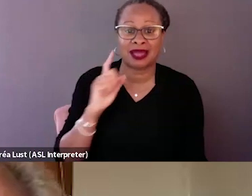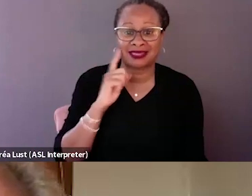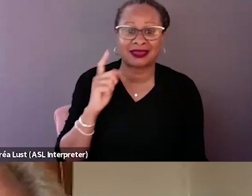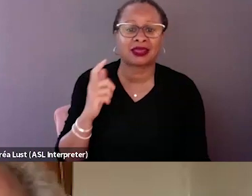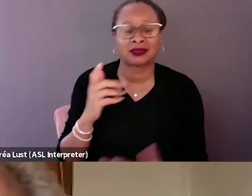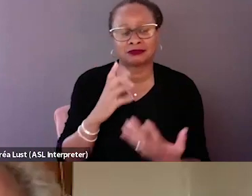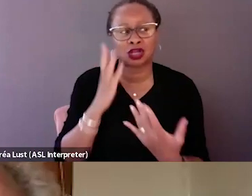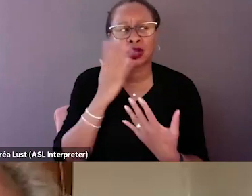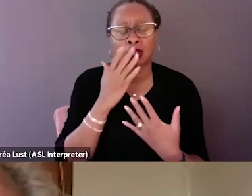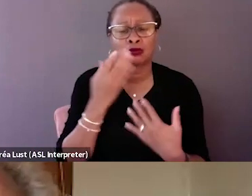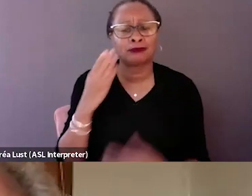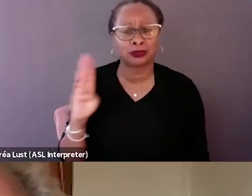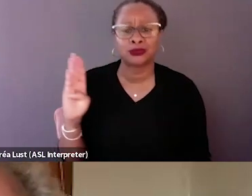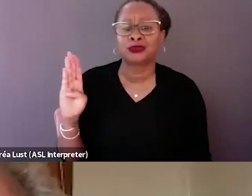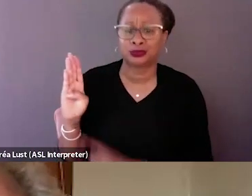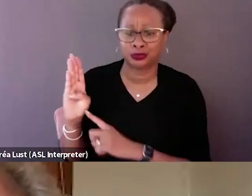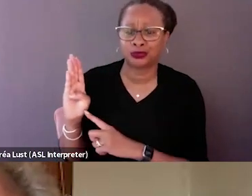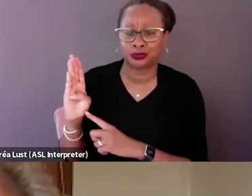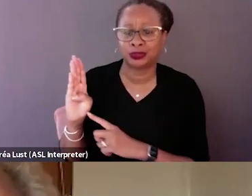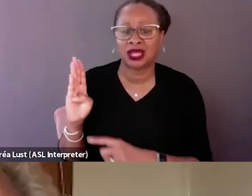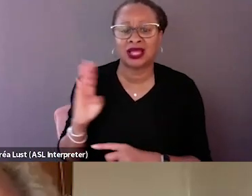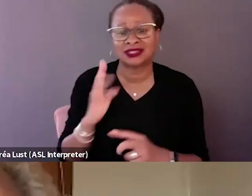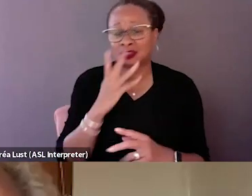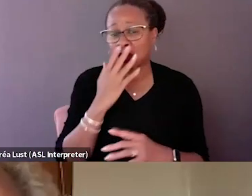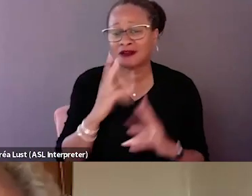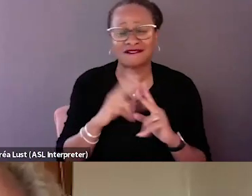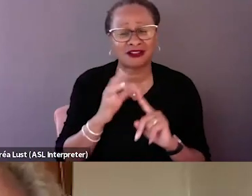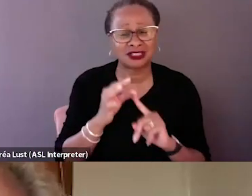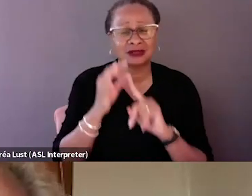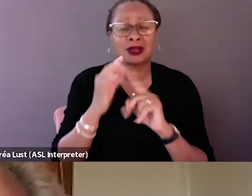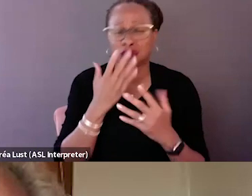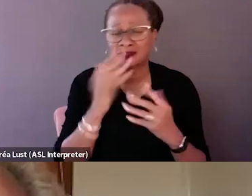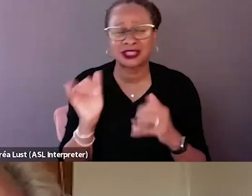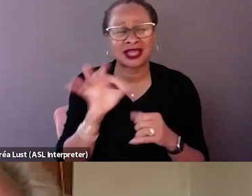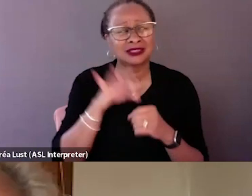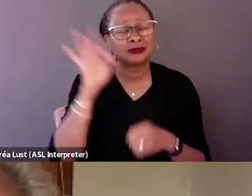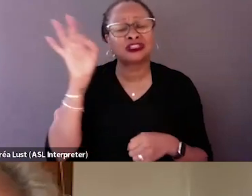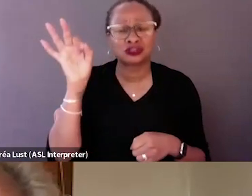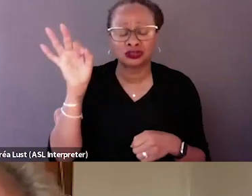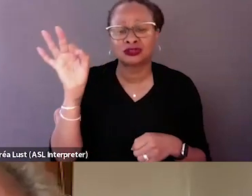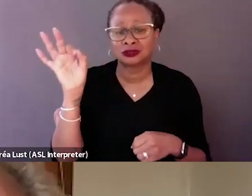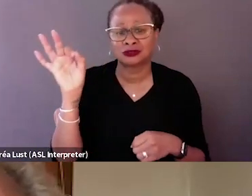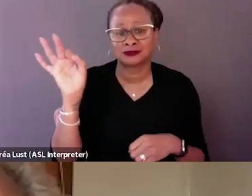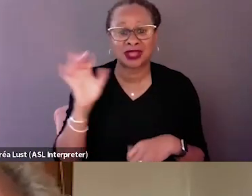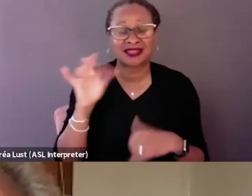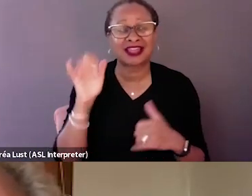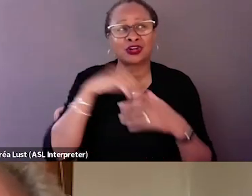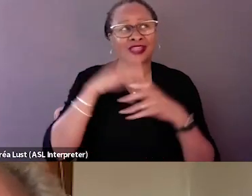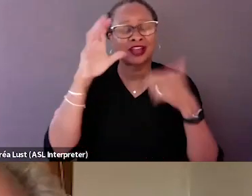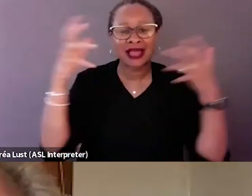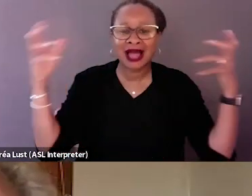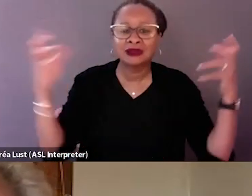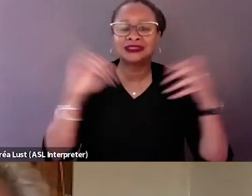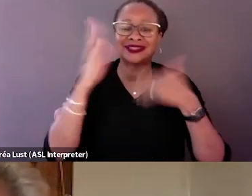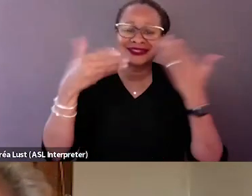because it's a color of very special. It's like a spirit. It's like they are in the clouds. They are in the